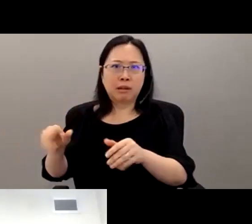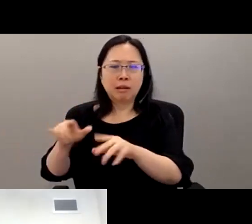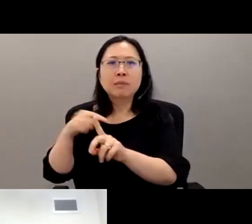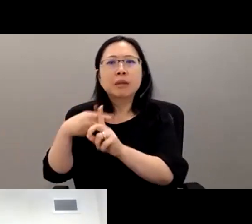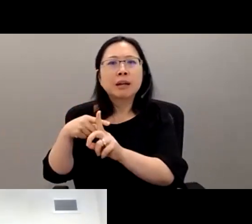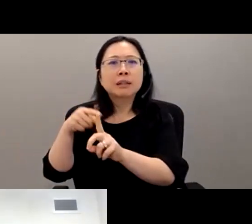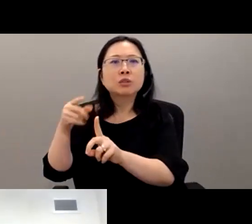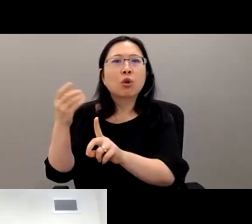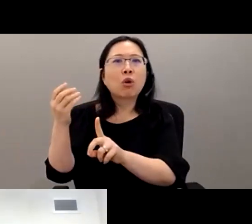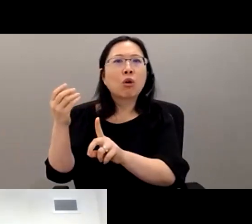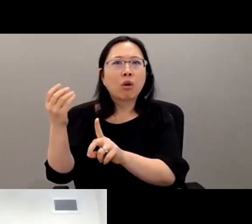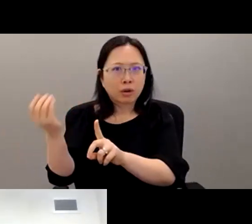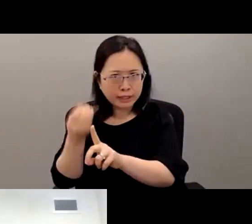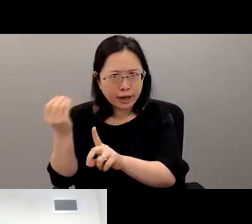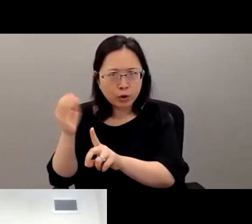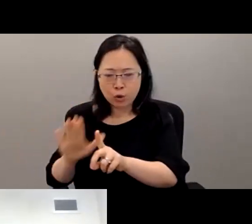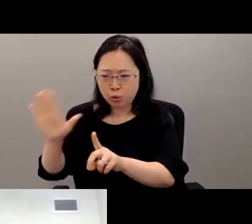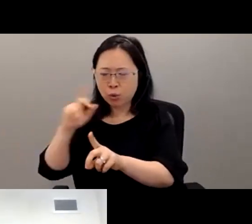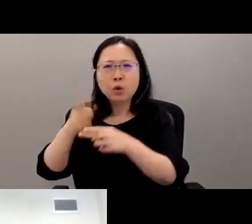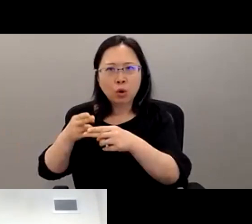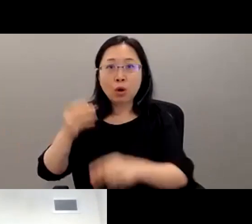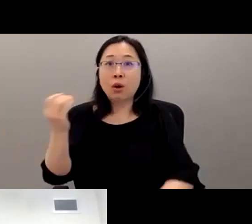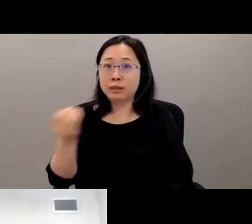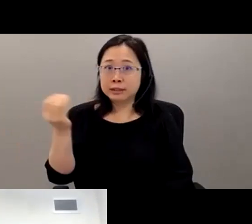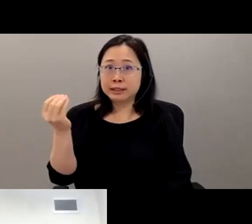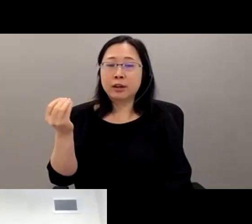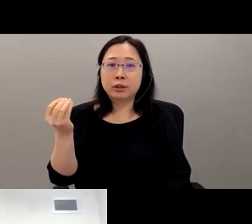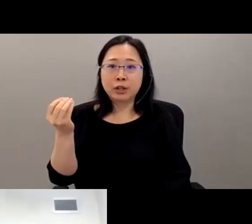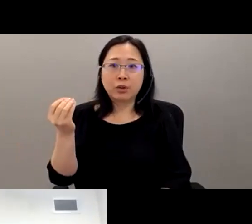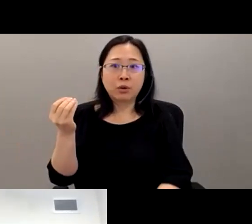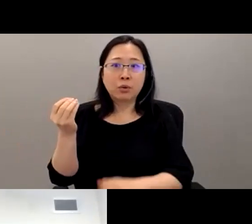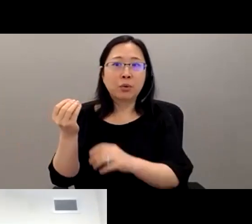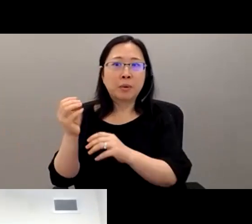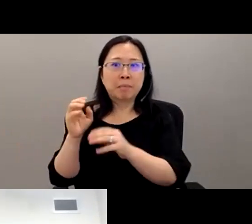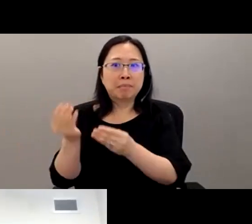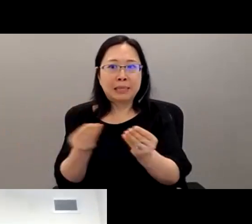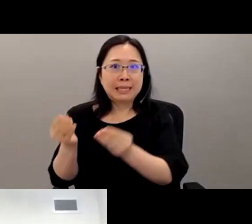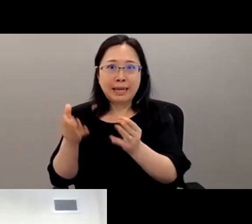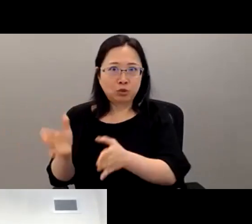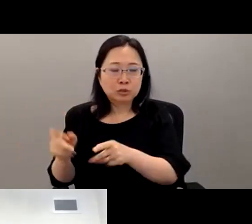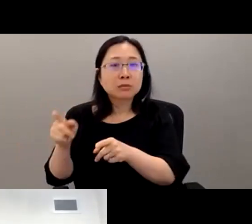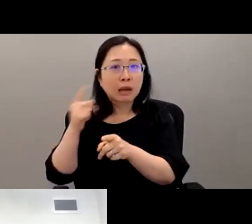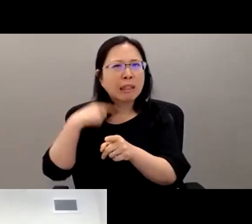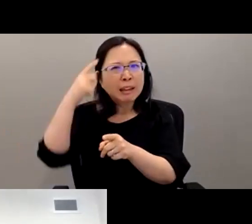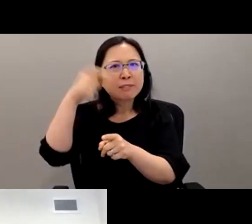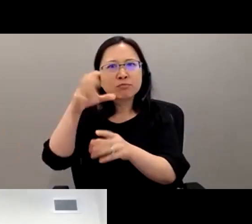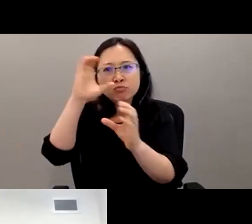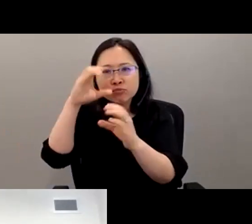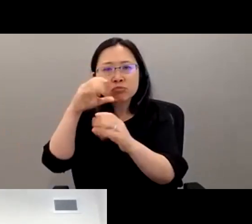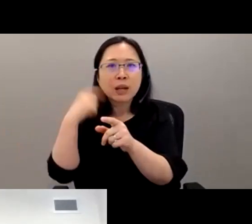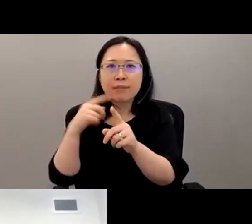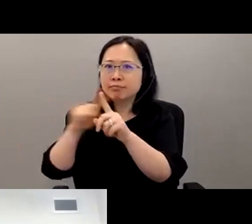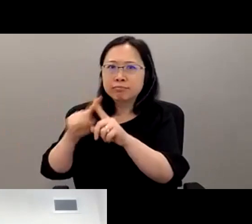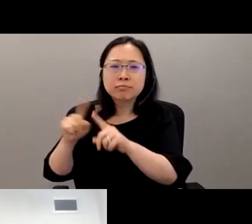well as in Ontario. It's called Ontario Community Mediation Coalition. If you Google that, you can find the different community